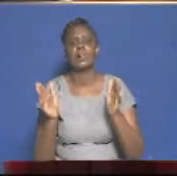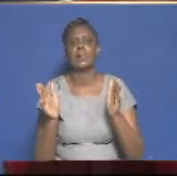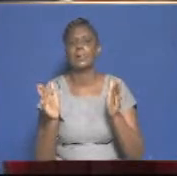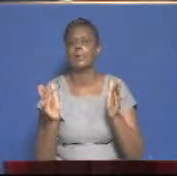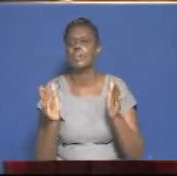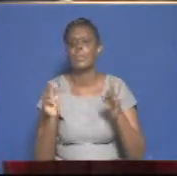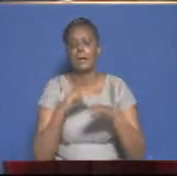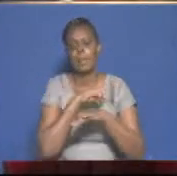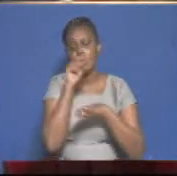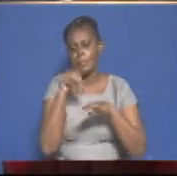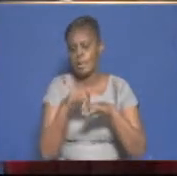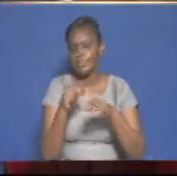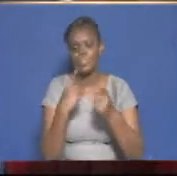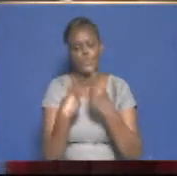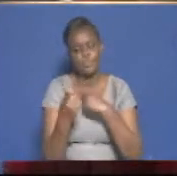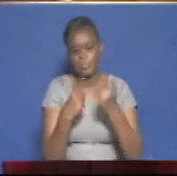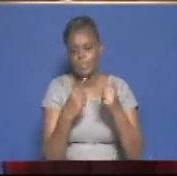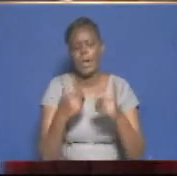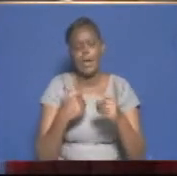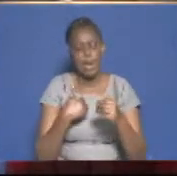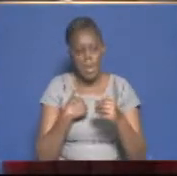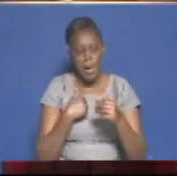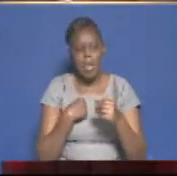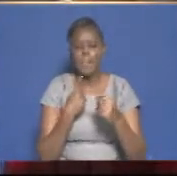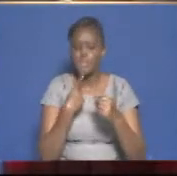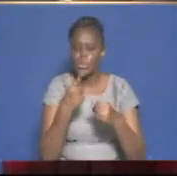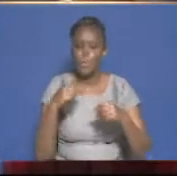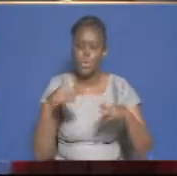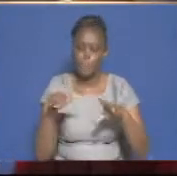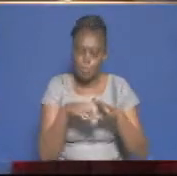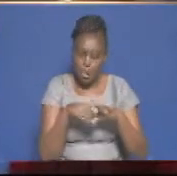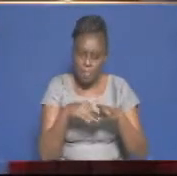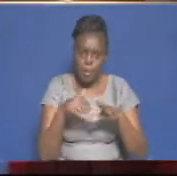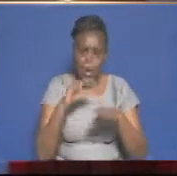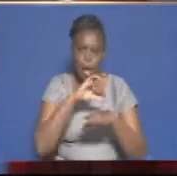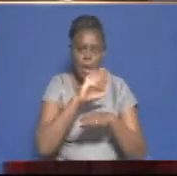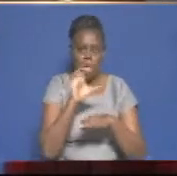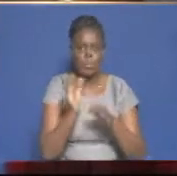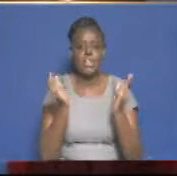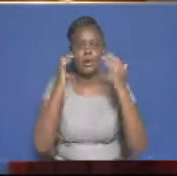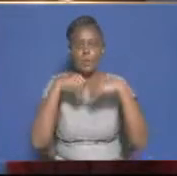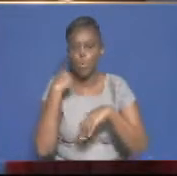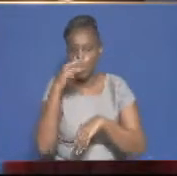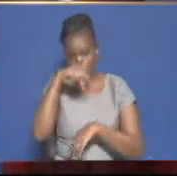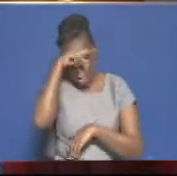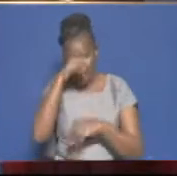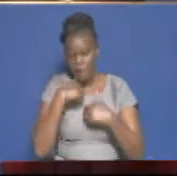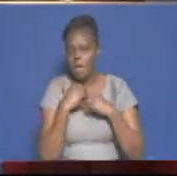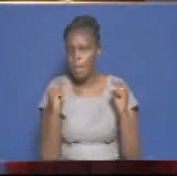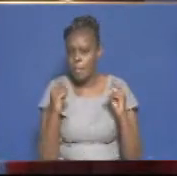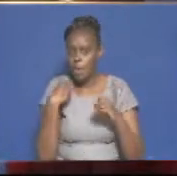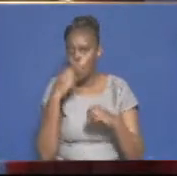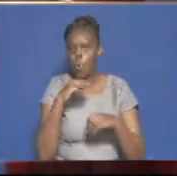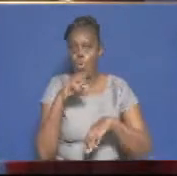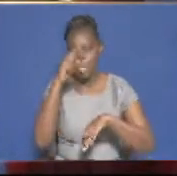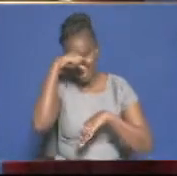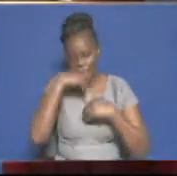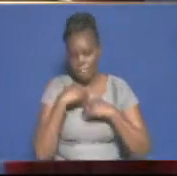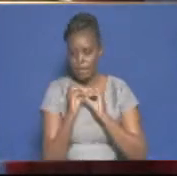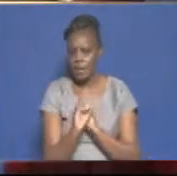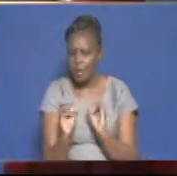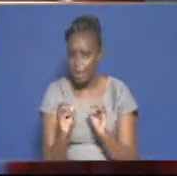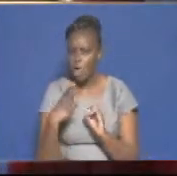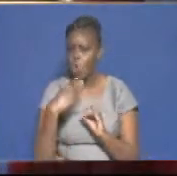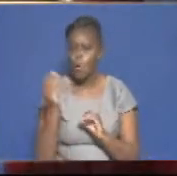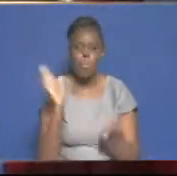became a national debate. I told members of the county assemblies who didn't have a degree or who don't have a degree to